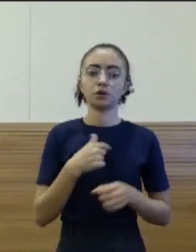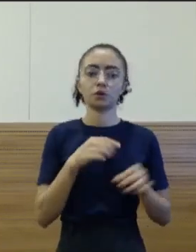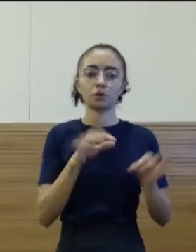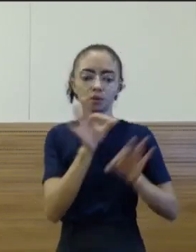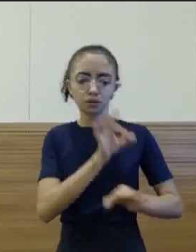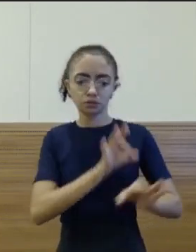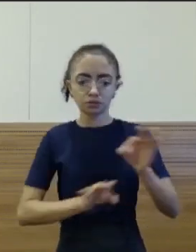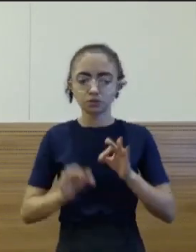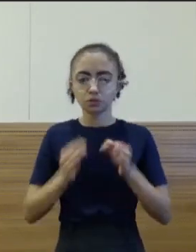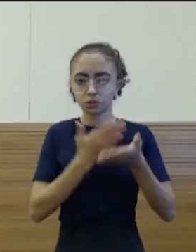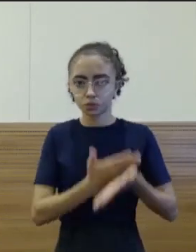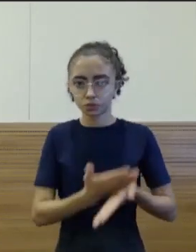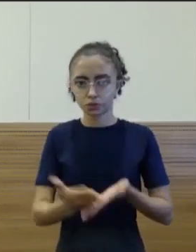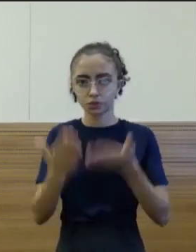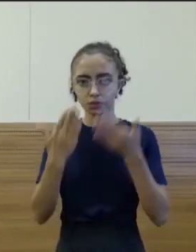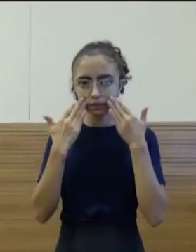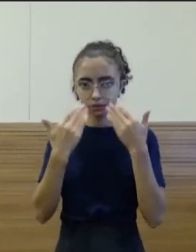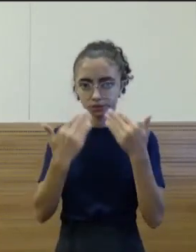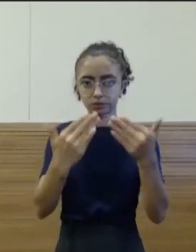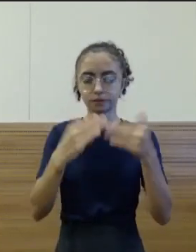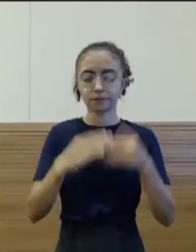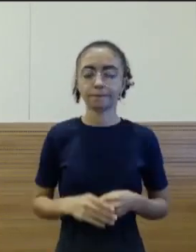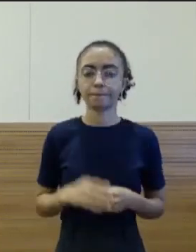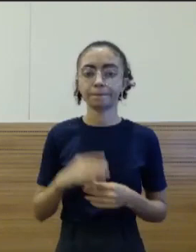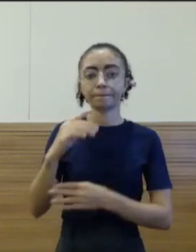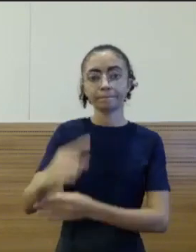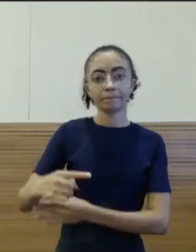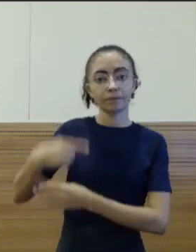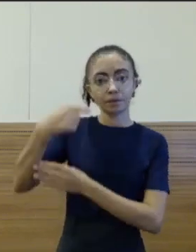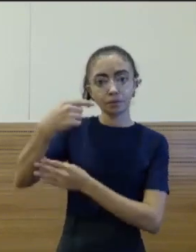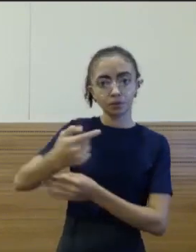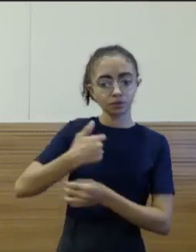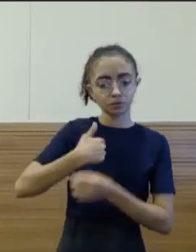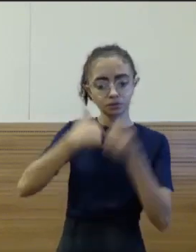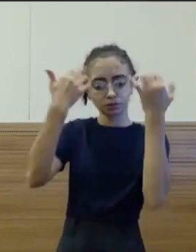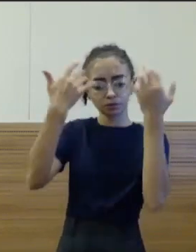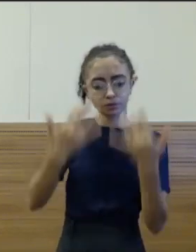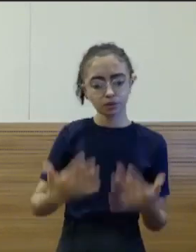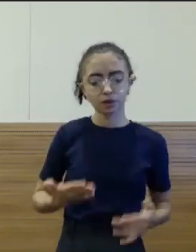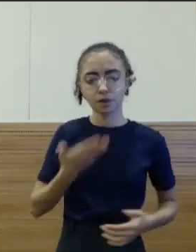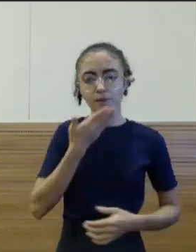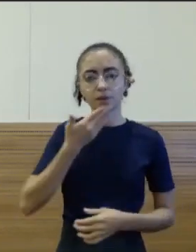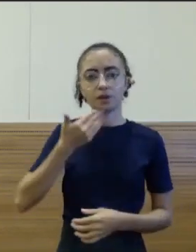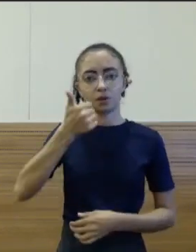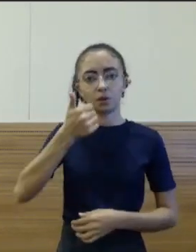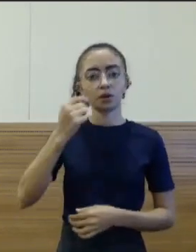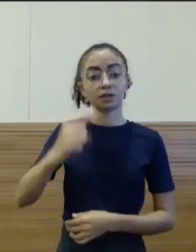an introduction, and and I will present you a new